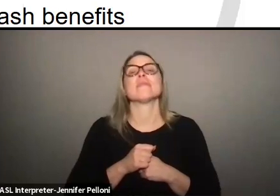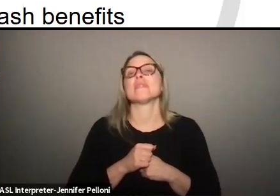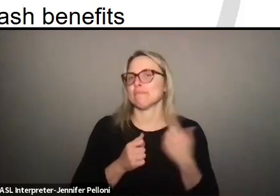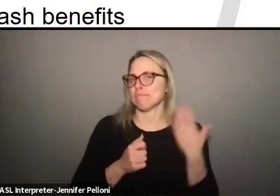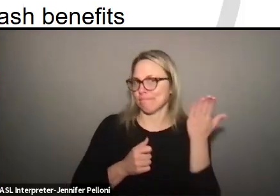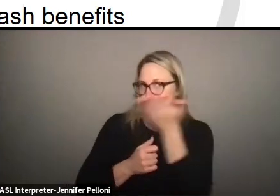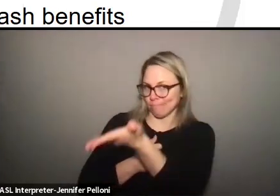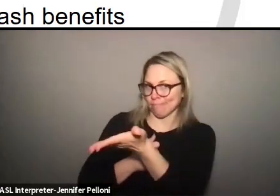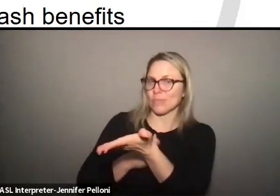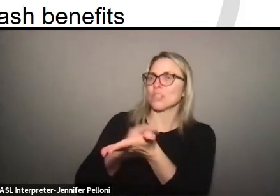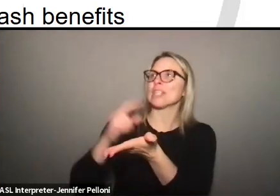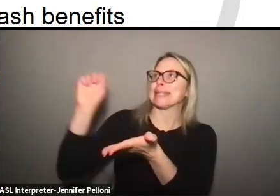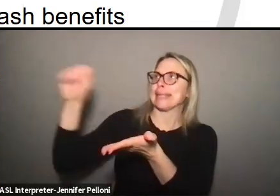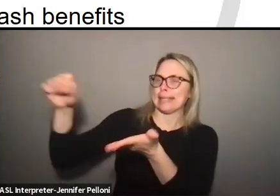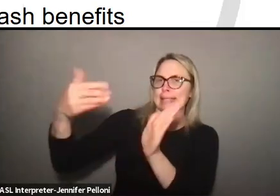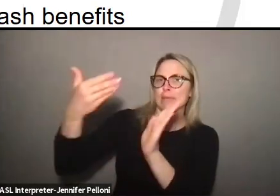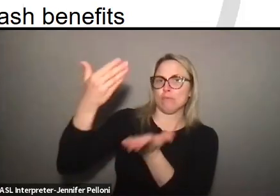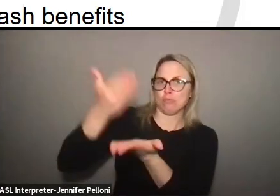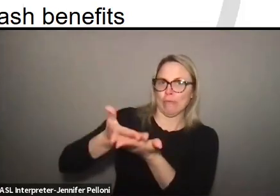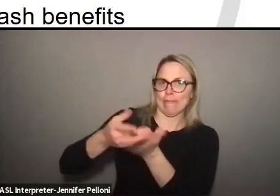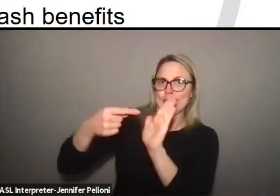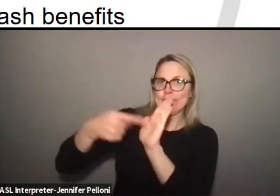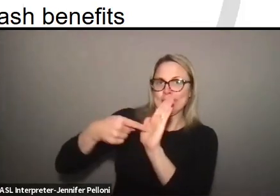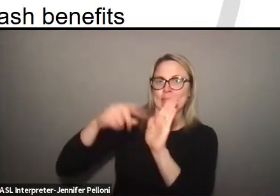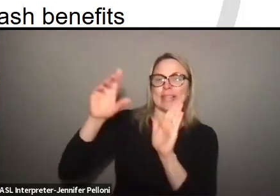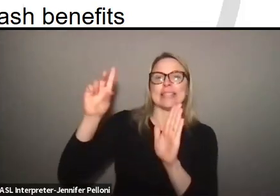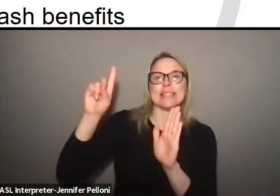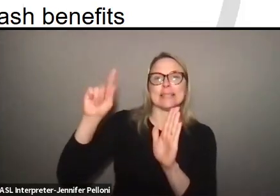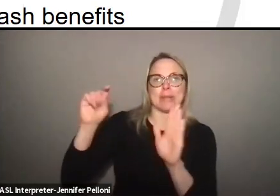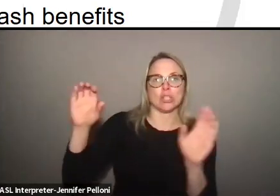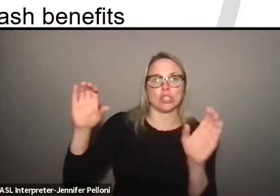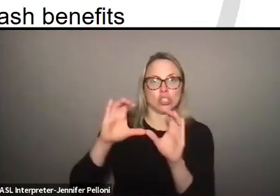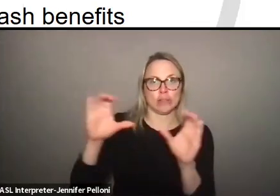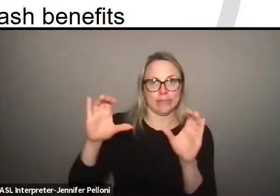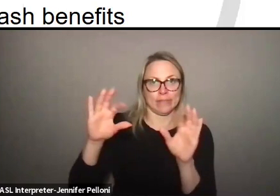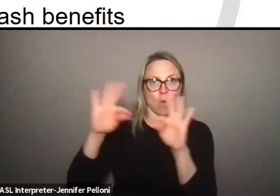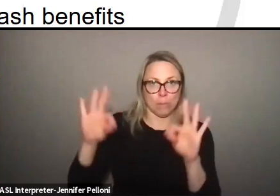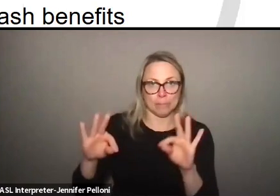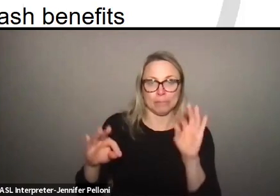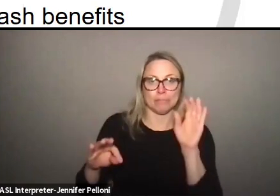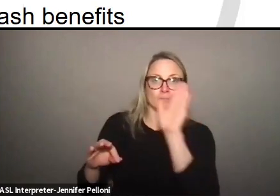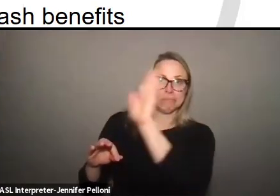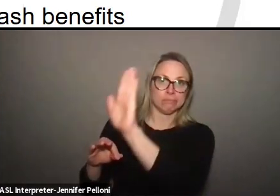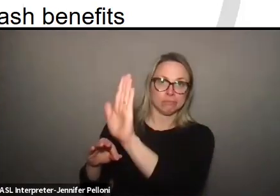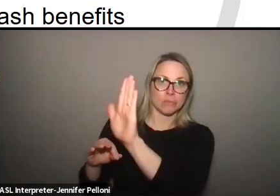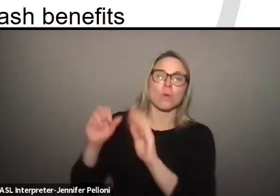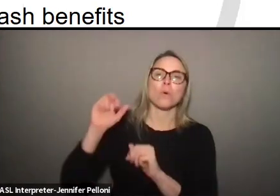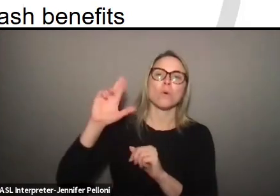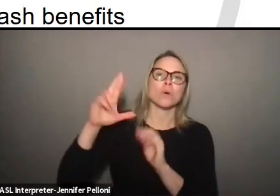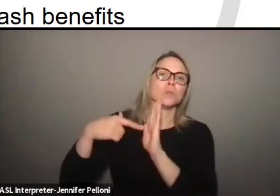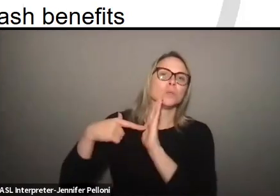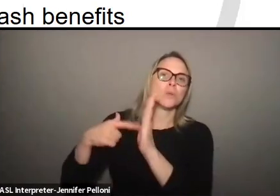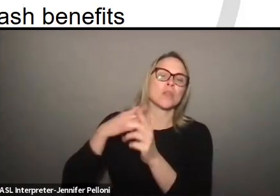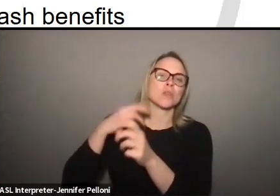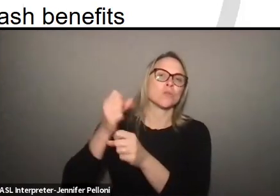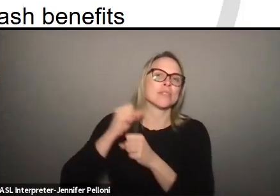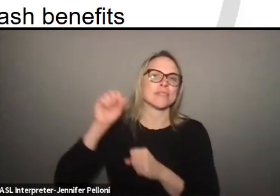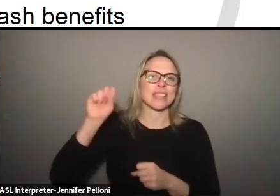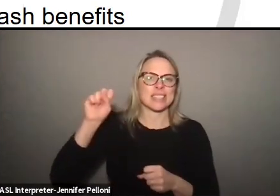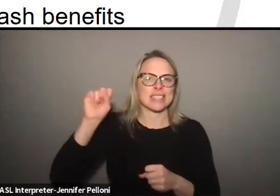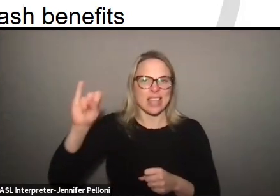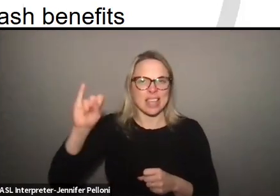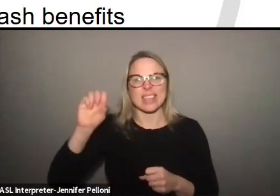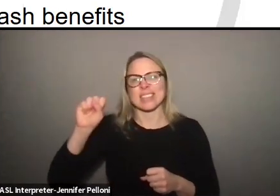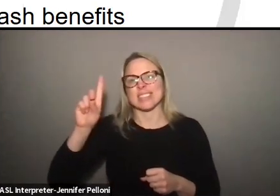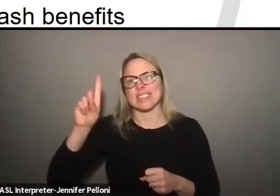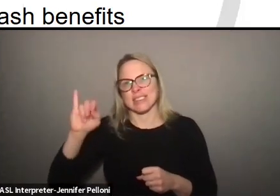need to either produce that disability certification form or show that you're receiving SSI or